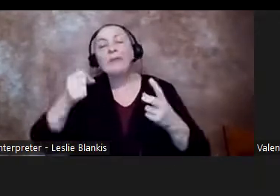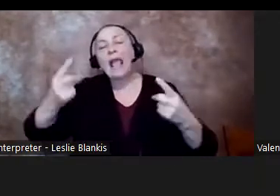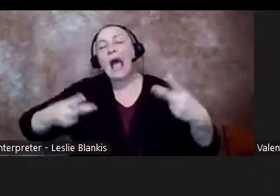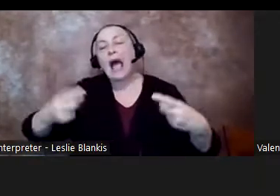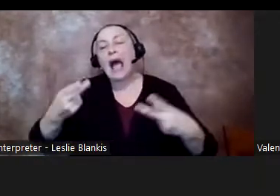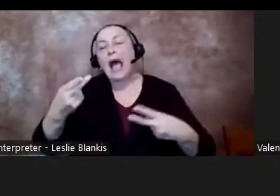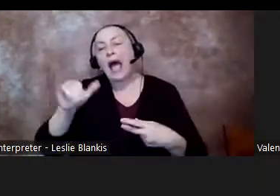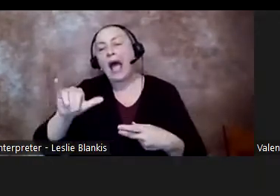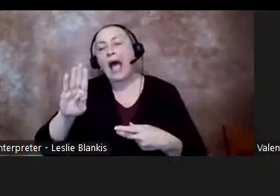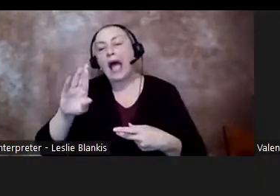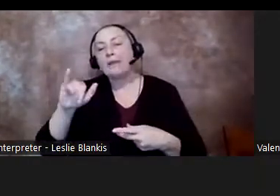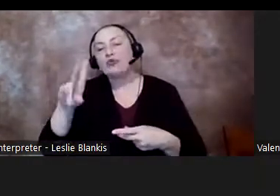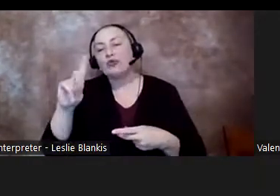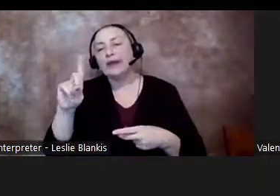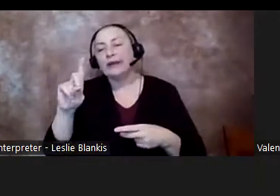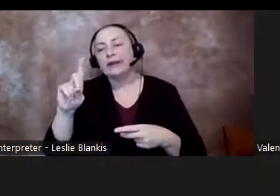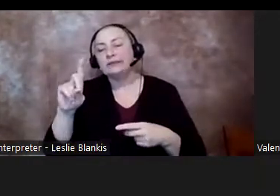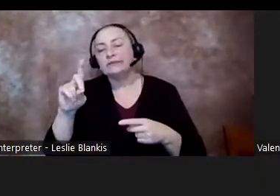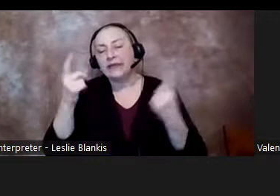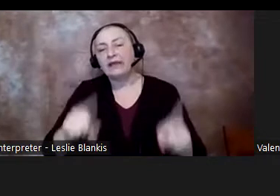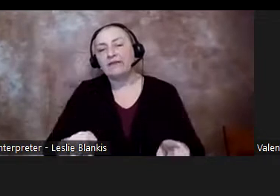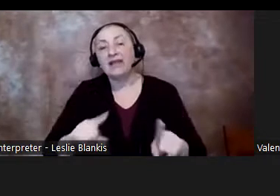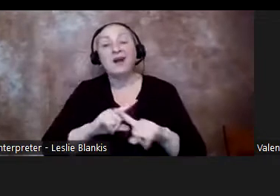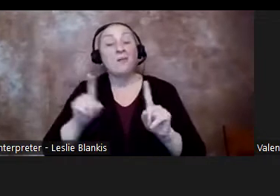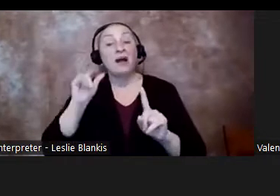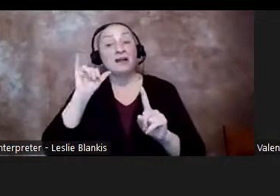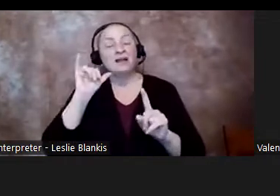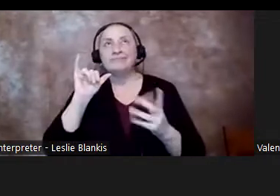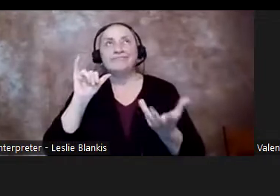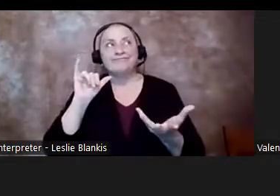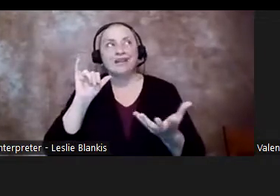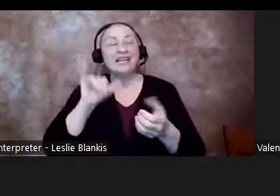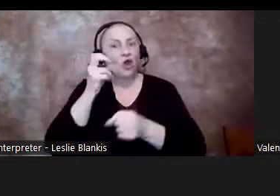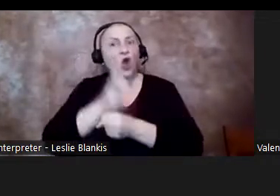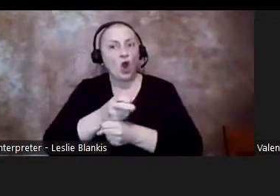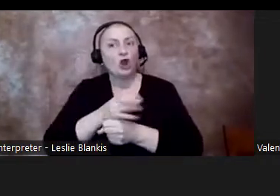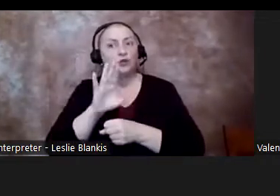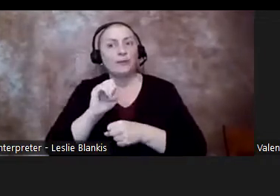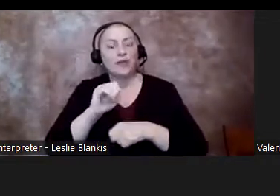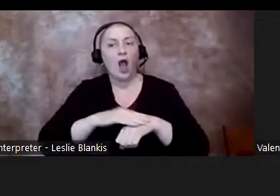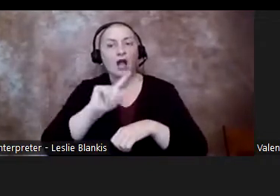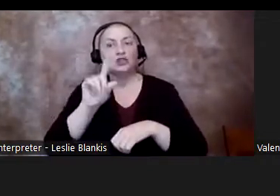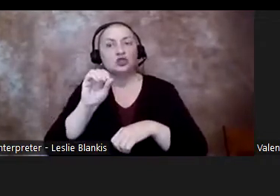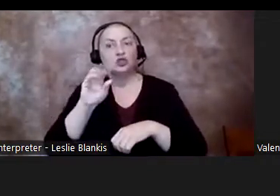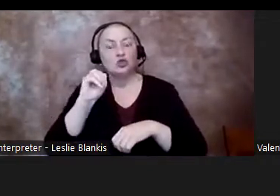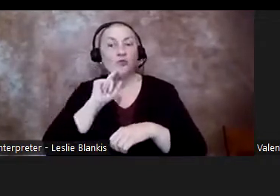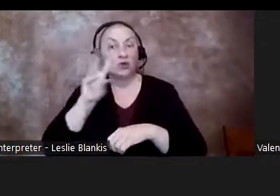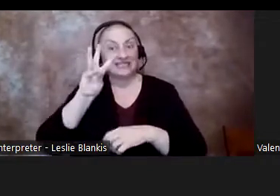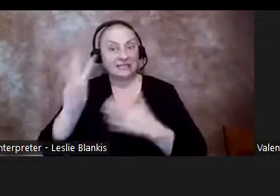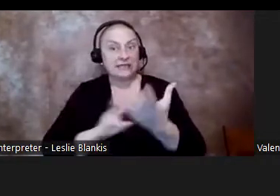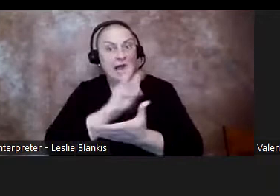hybrid event. However, that is hard to be on Zoom for 6